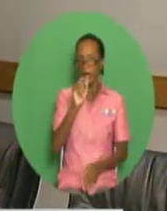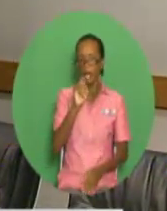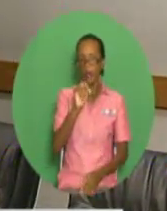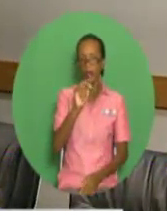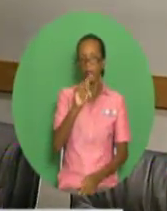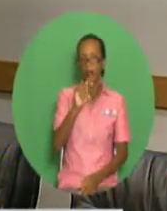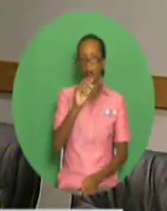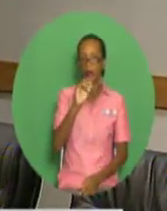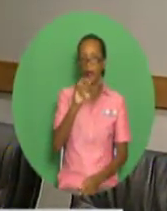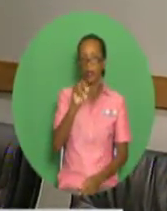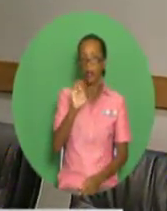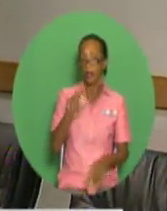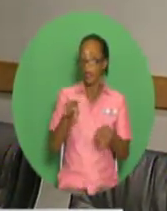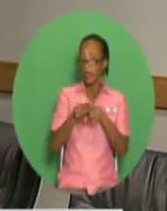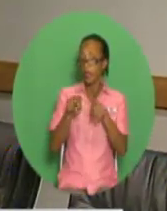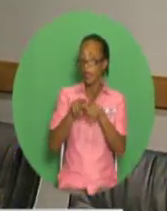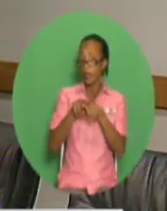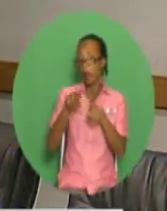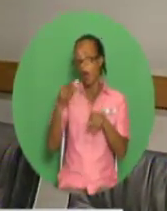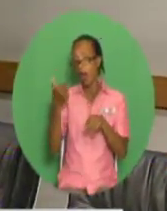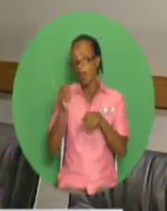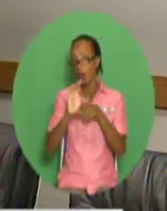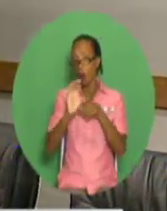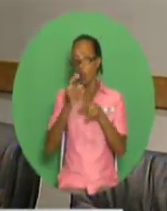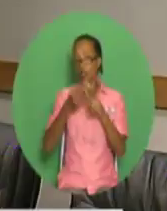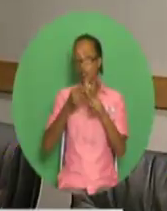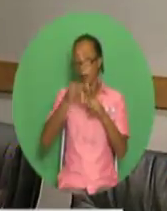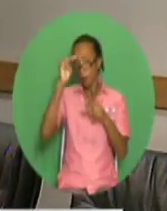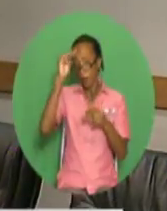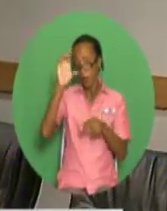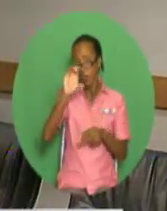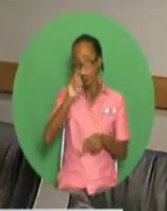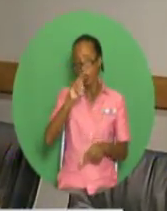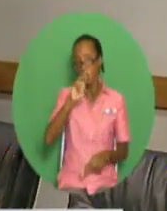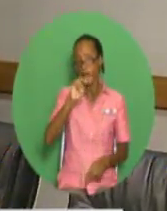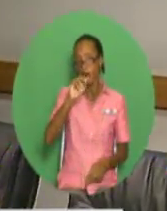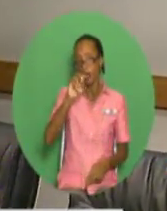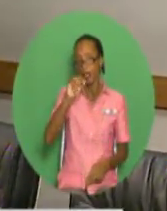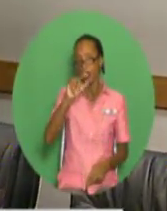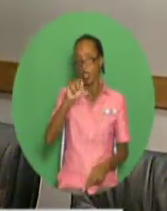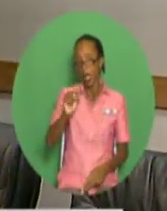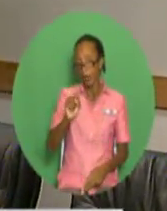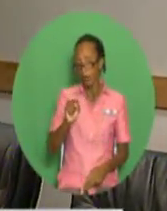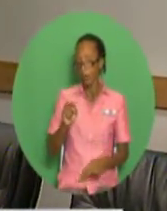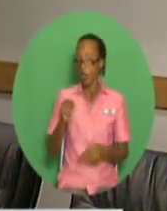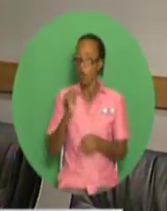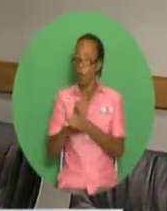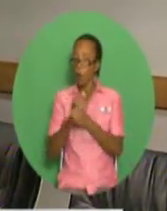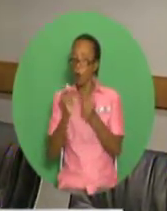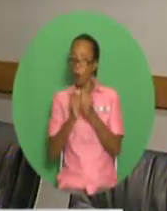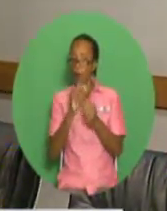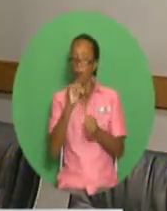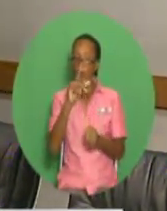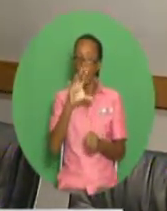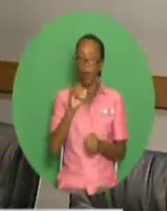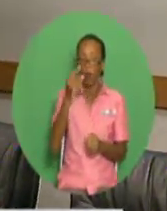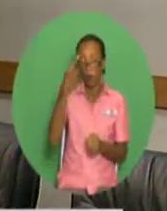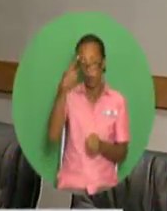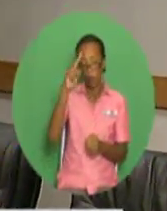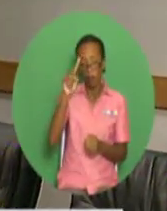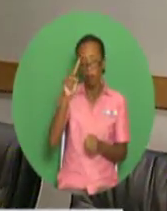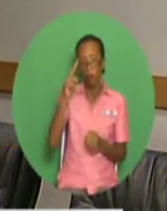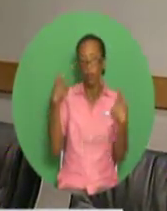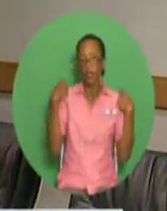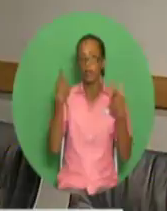Cummins with his finishing school. We've started a number of leagues. We have partnered with the private sector, Milo, with regards to the Barcelona Skills Tournament, where we have